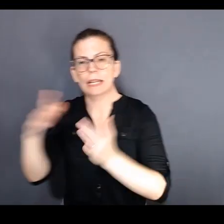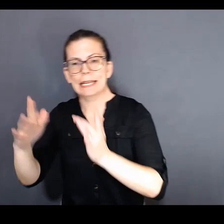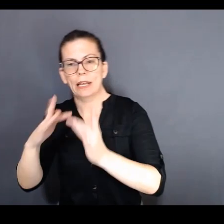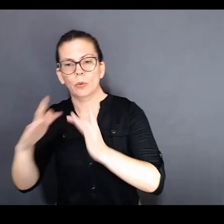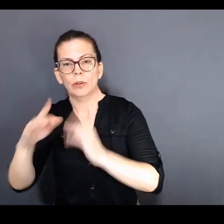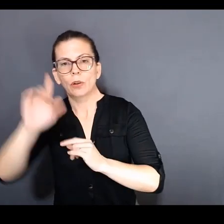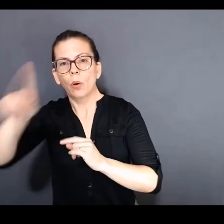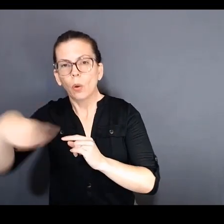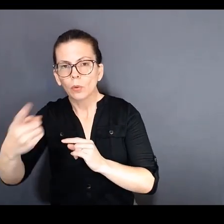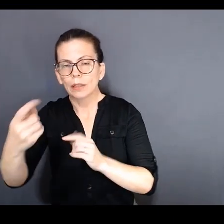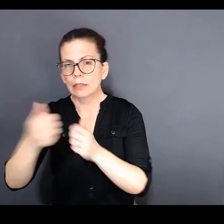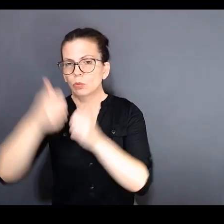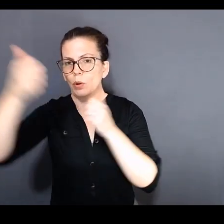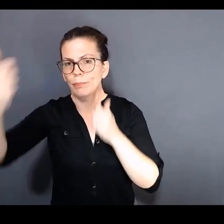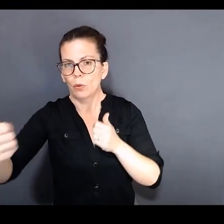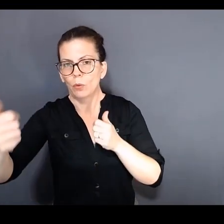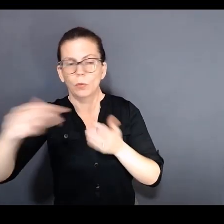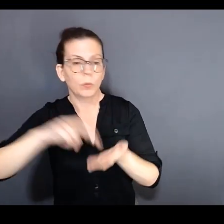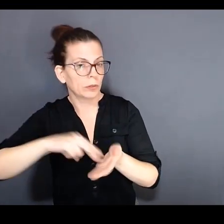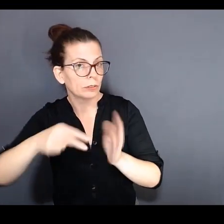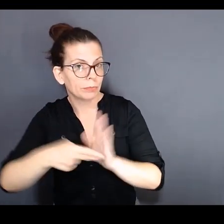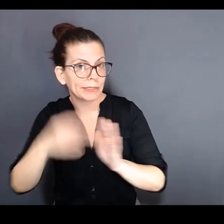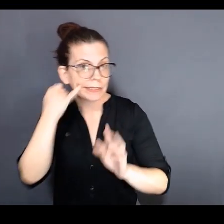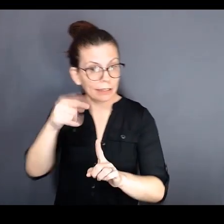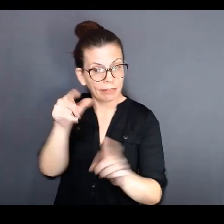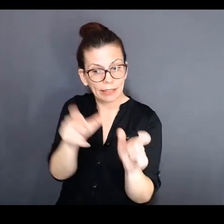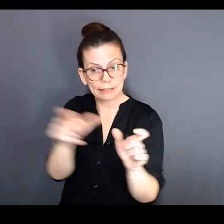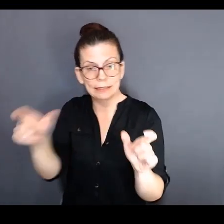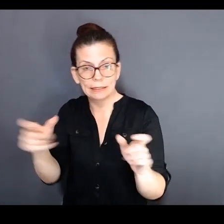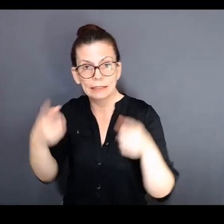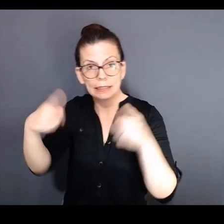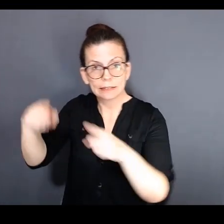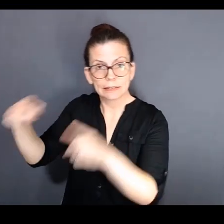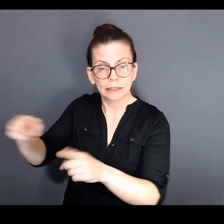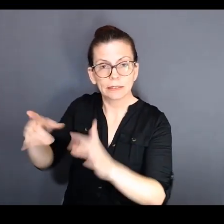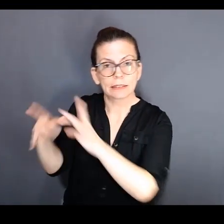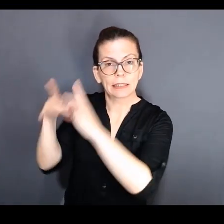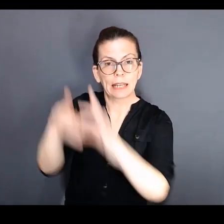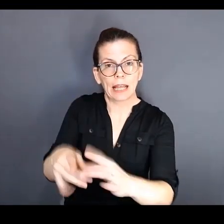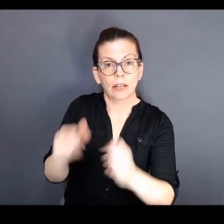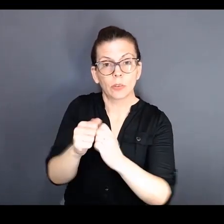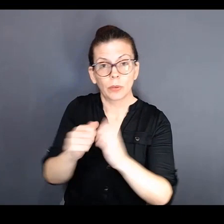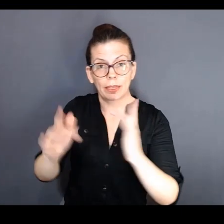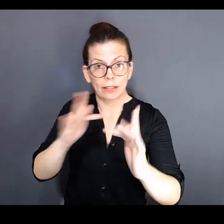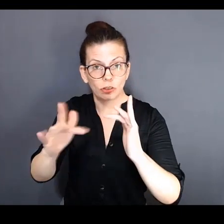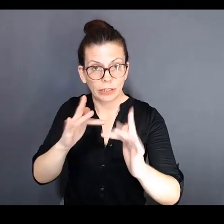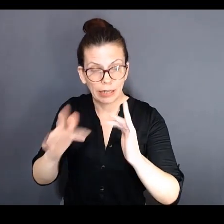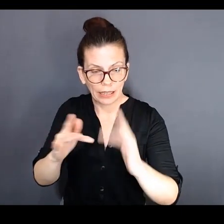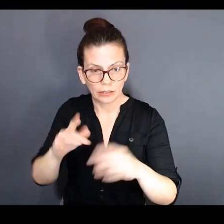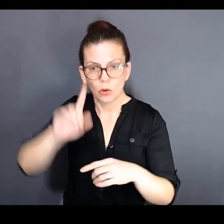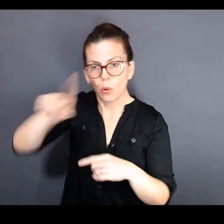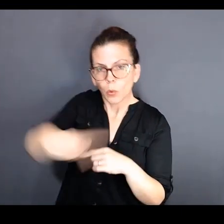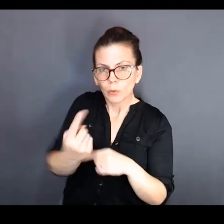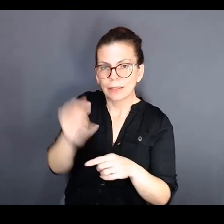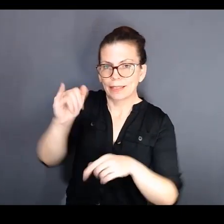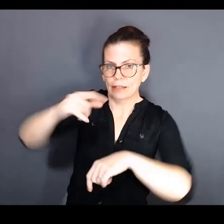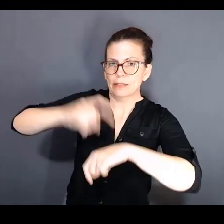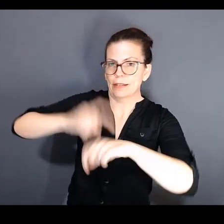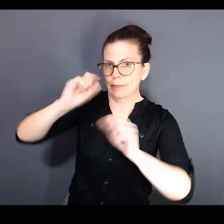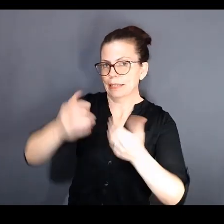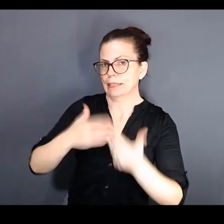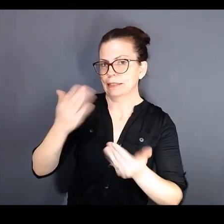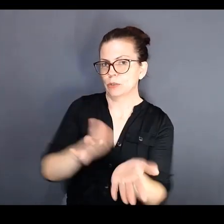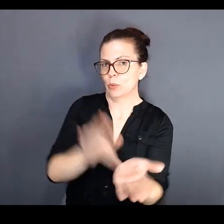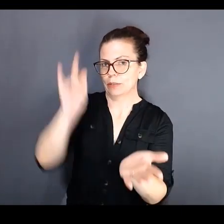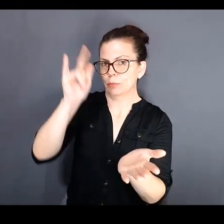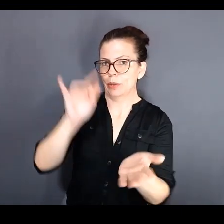exploited. Gotcha. And network means like it can be only exploited remotely, which means if an instance has connectivity with the internet,